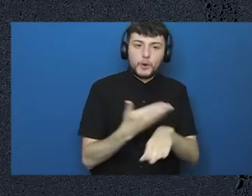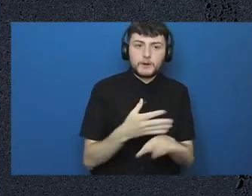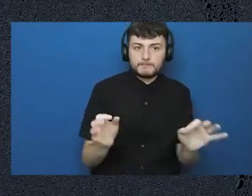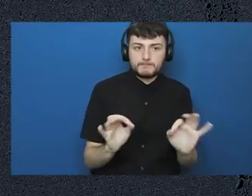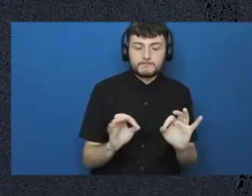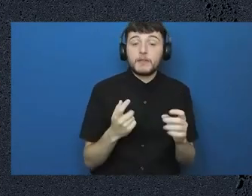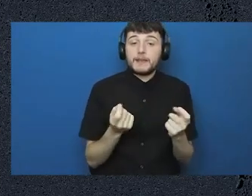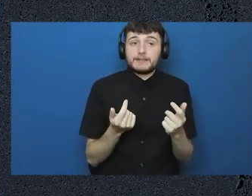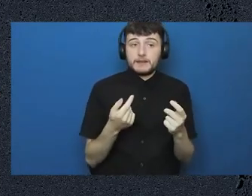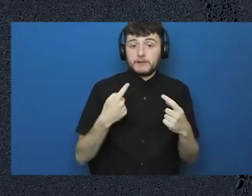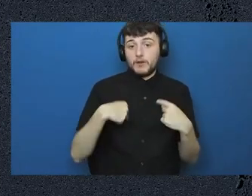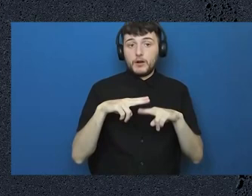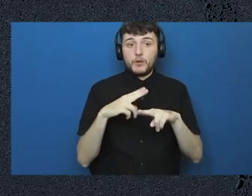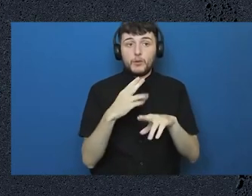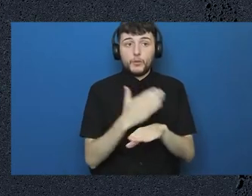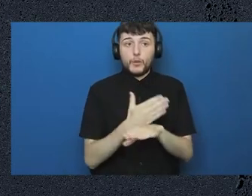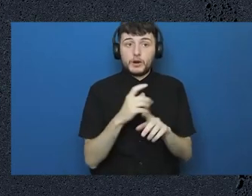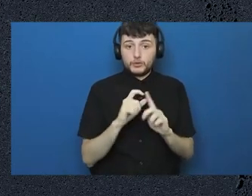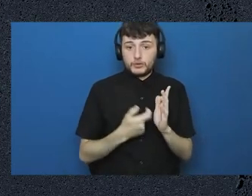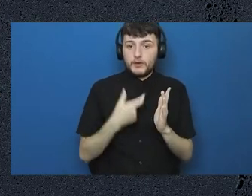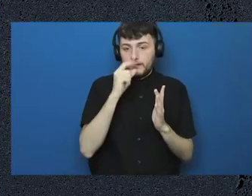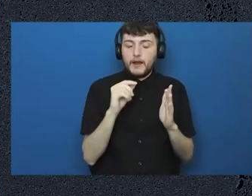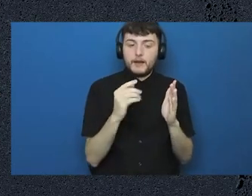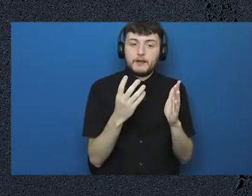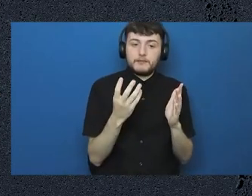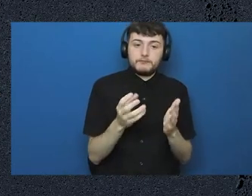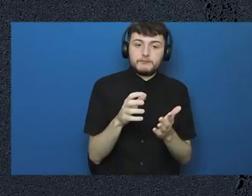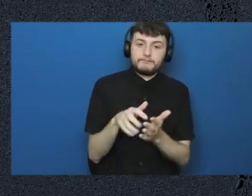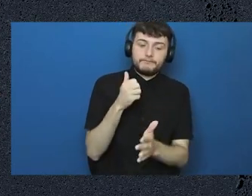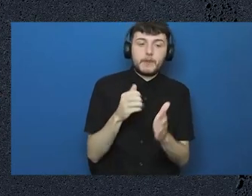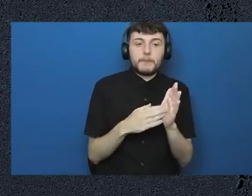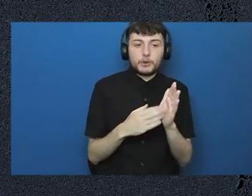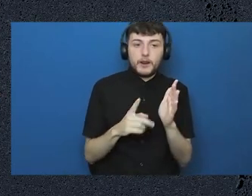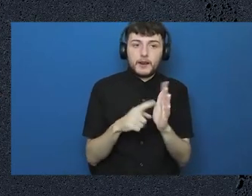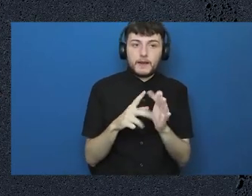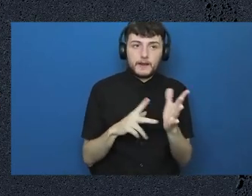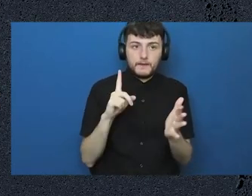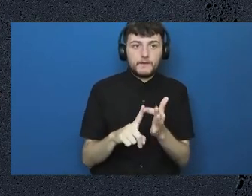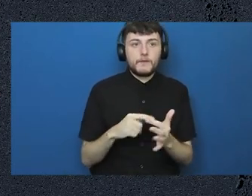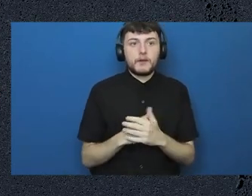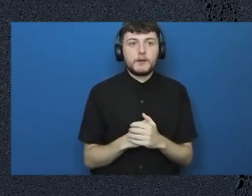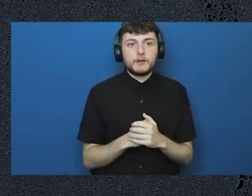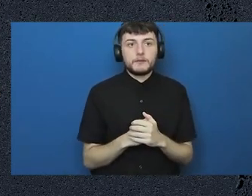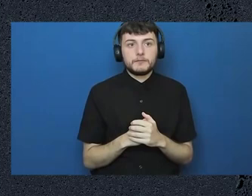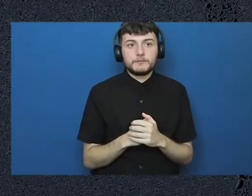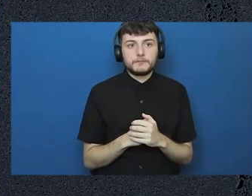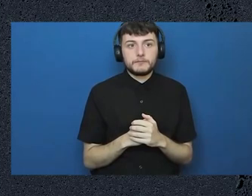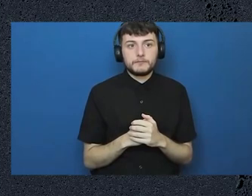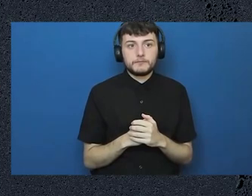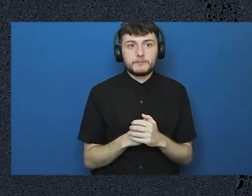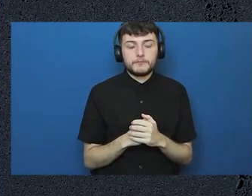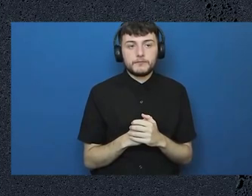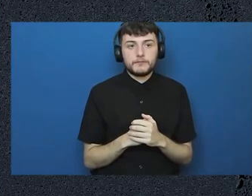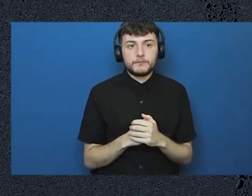get my job changed when I was pregnant, because I thought I might not be up to a certain job, which I found pretty distressing at the time.